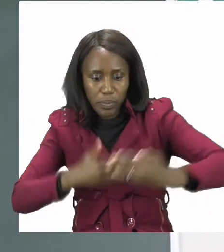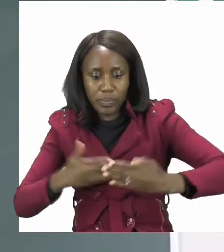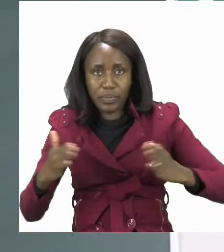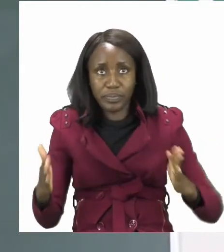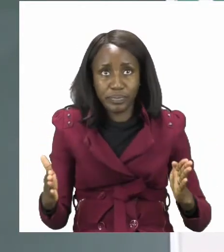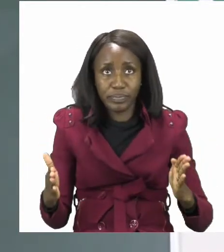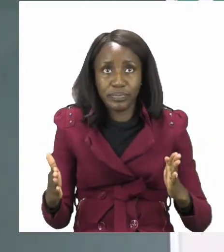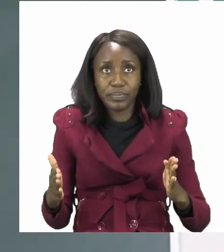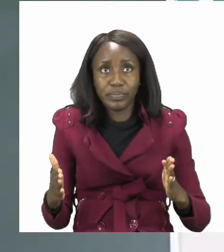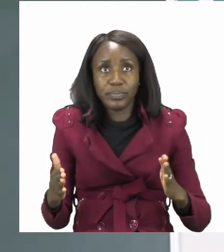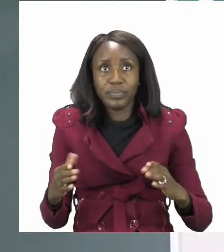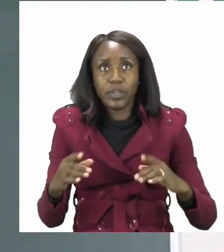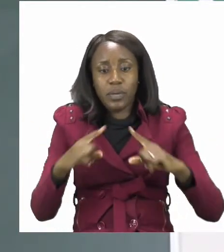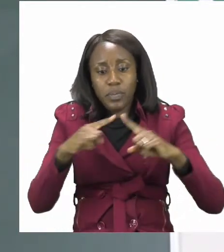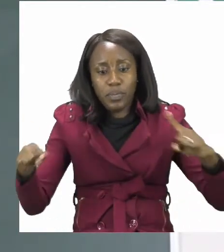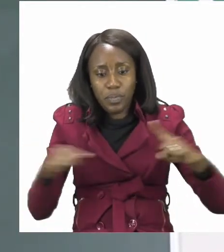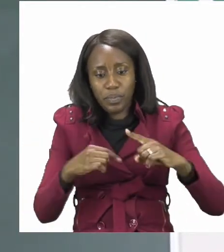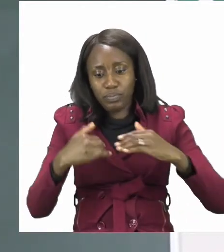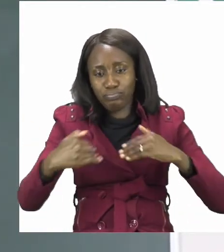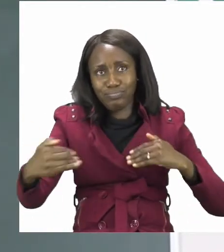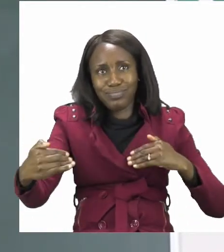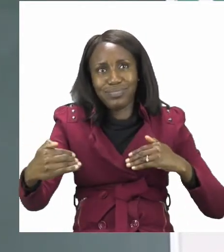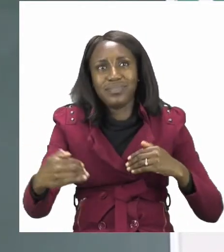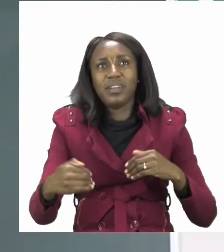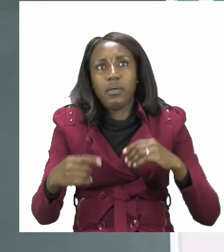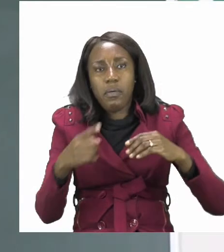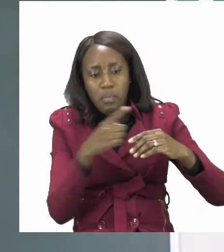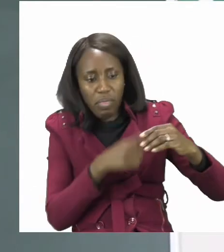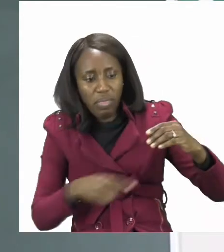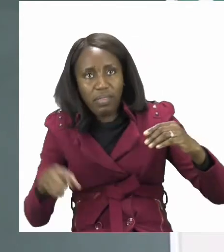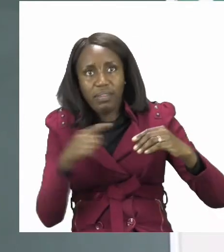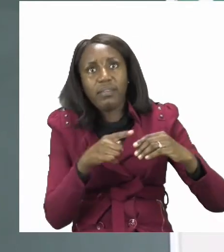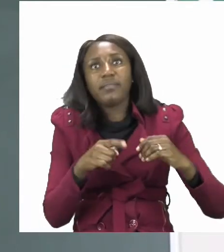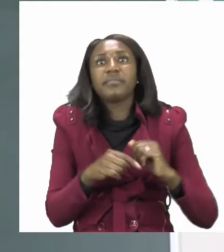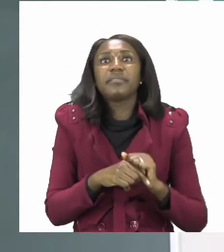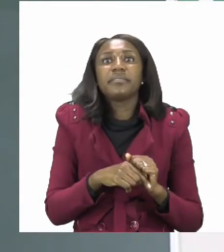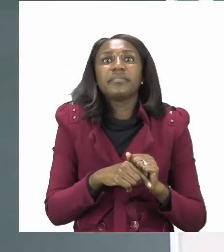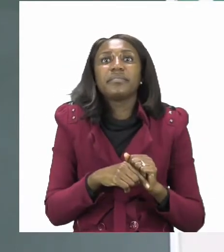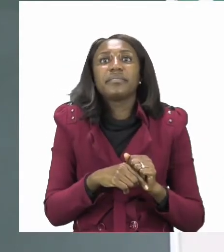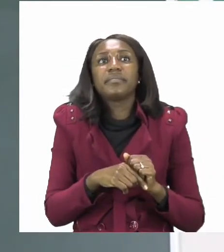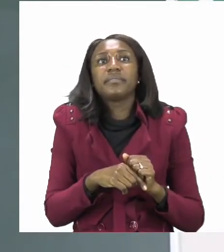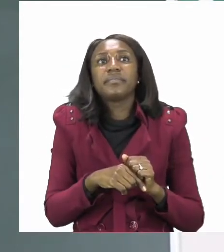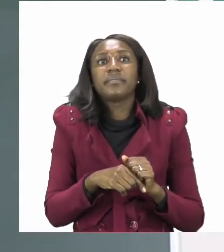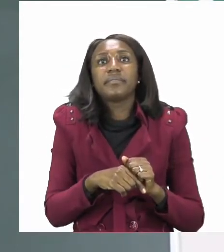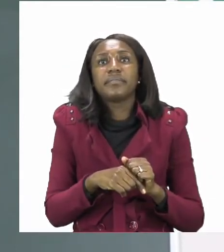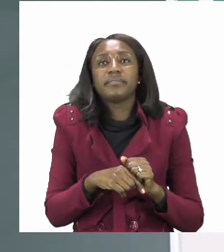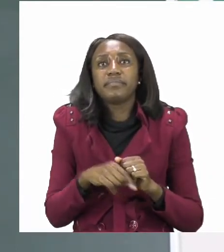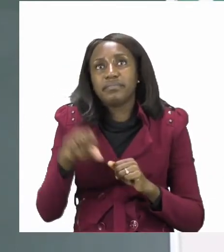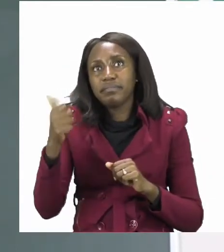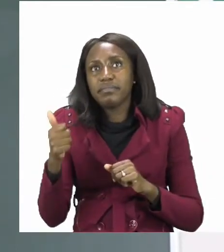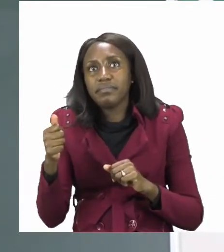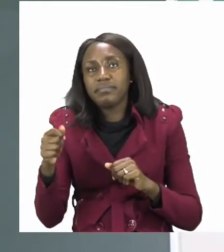rectangular prism, a triangular prism, and a sphere. Then on the other side,